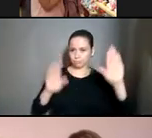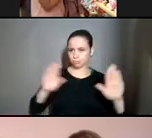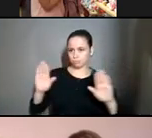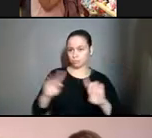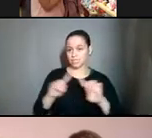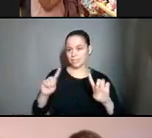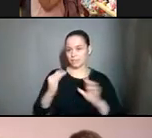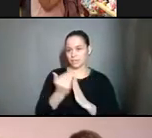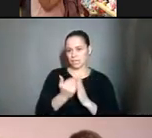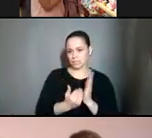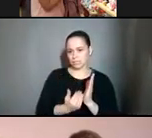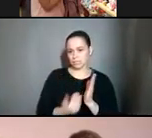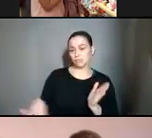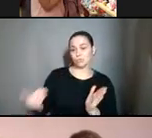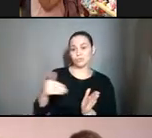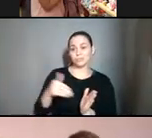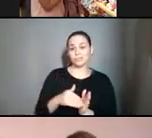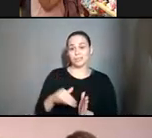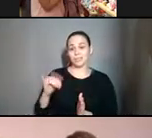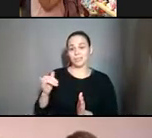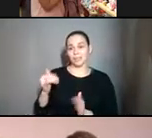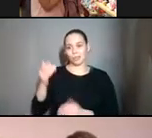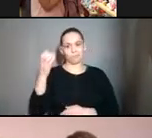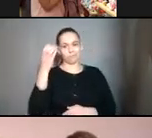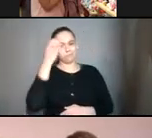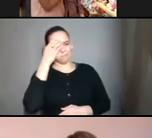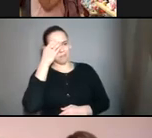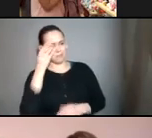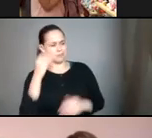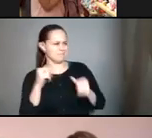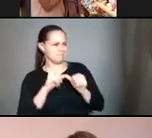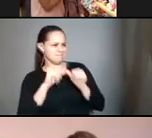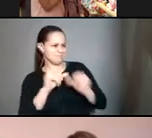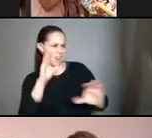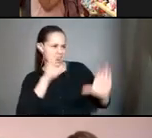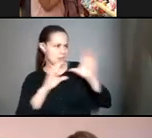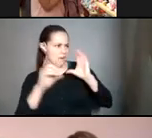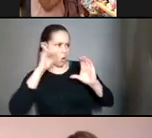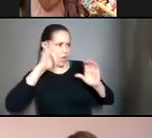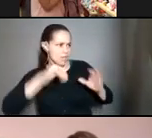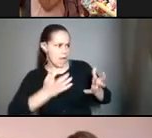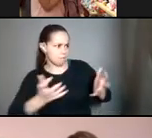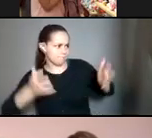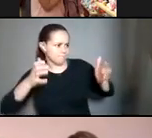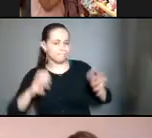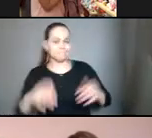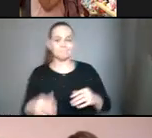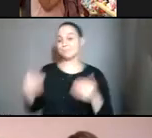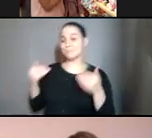So again, the yellow lessons are Let's continue looking for some of our missing treasure. Click the game you want to